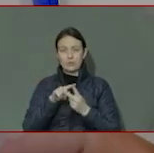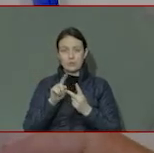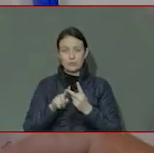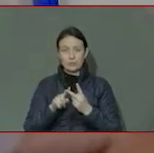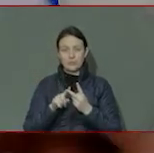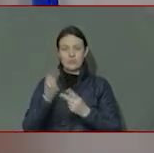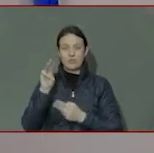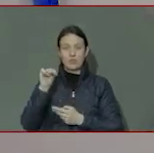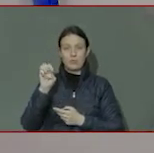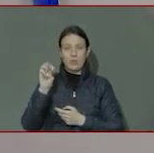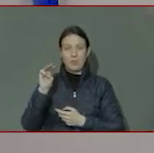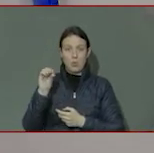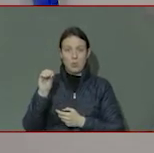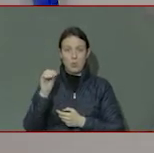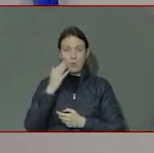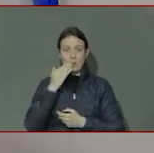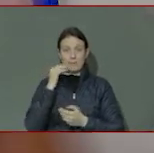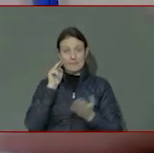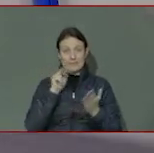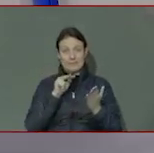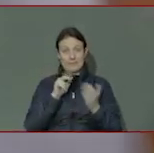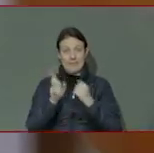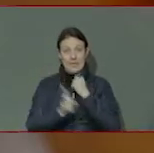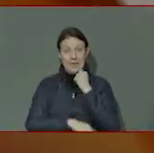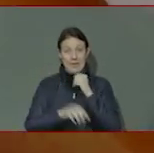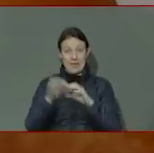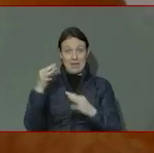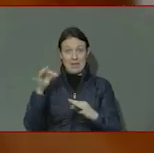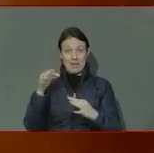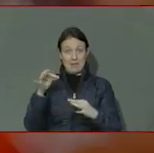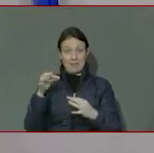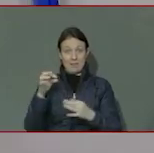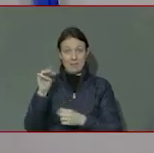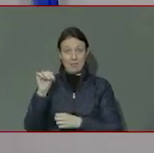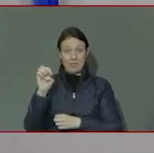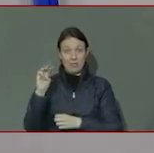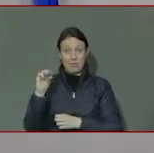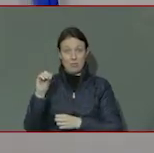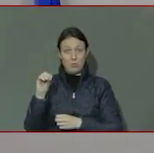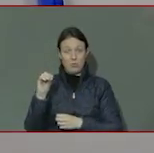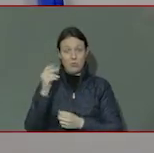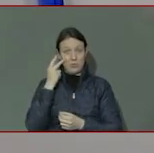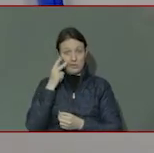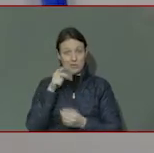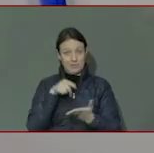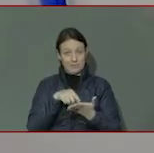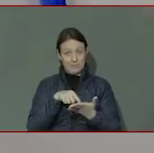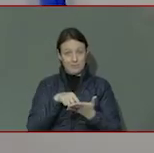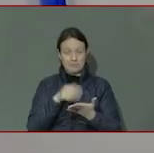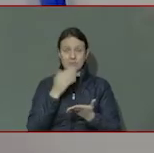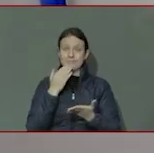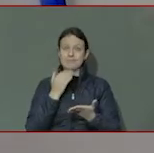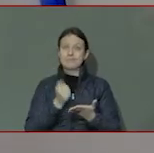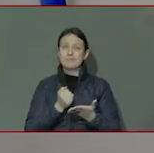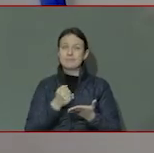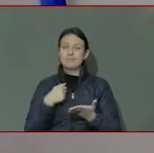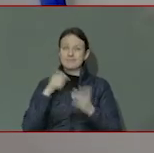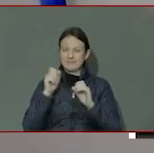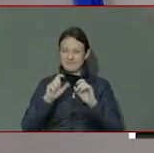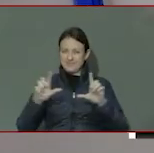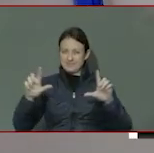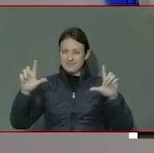answer which I've included for you on the very last page here and see how it was answered. I'm just going to make it bigger here.